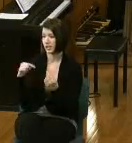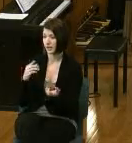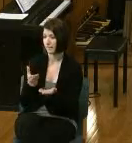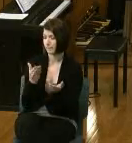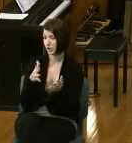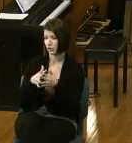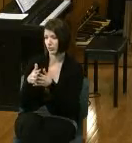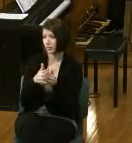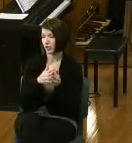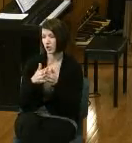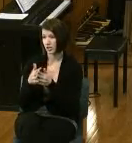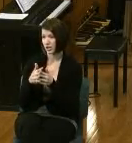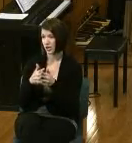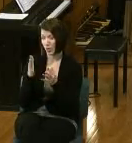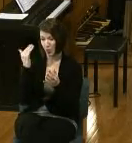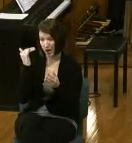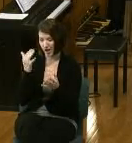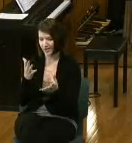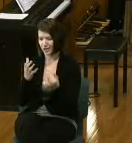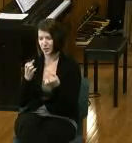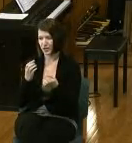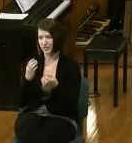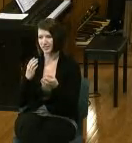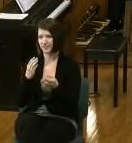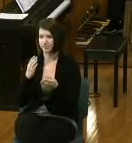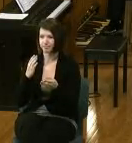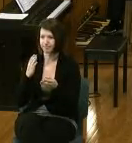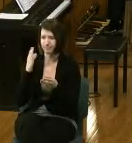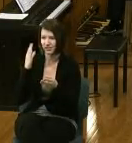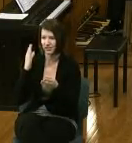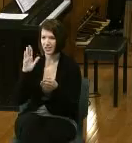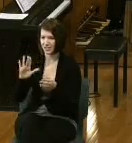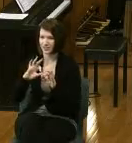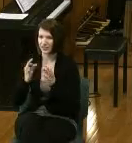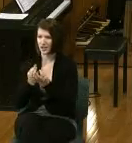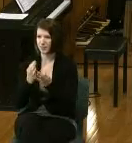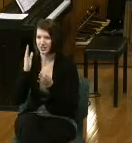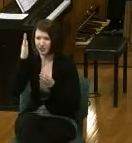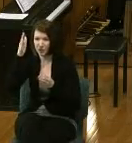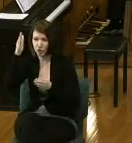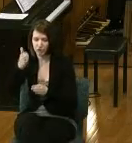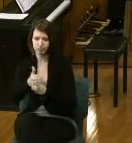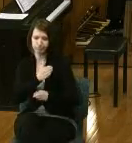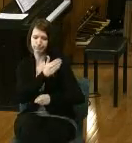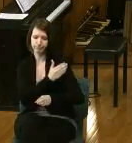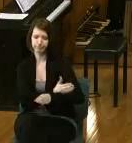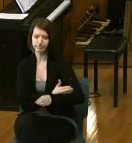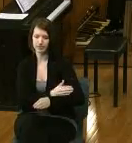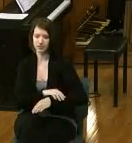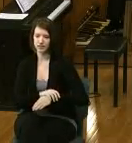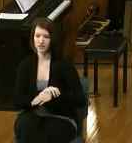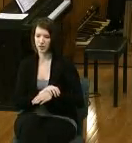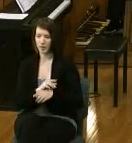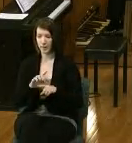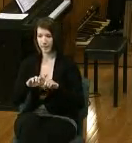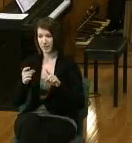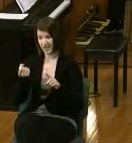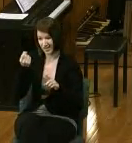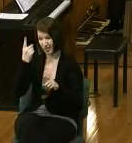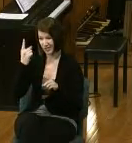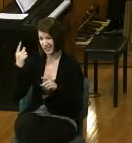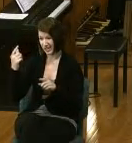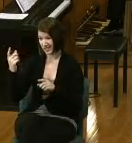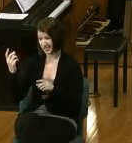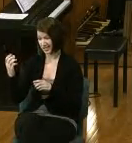in hopes of a better future for his family. Leaving behind his wife and two young children. In